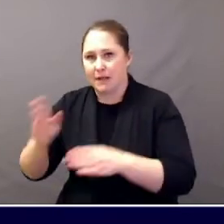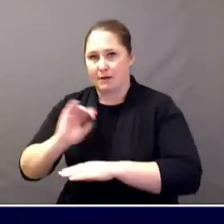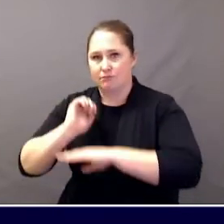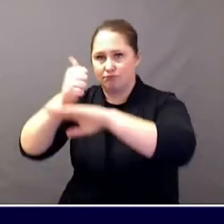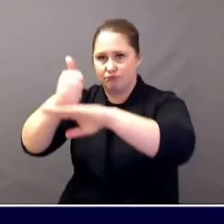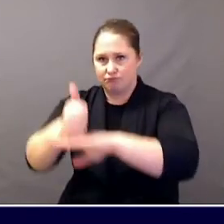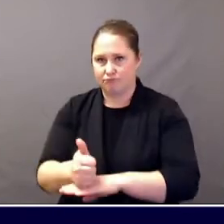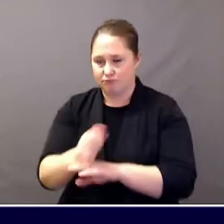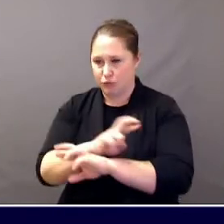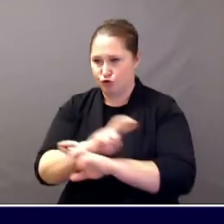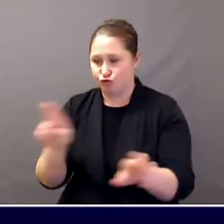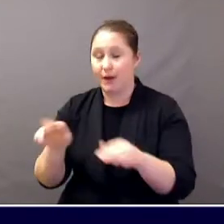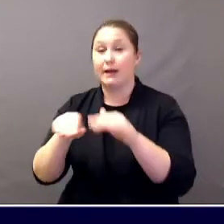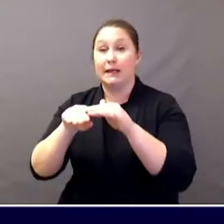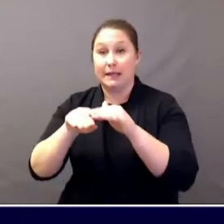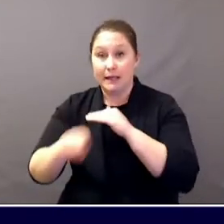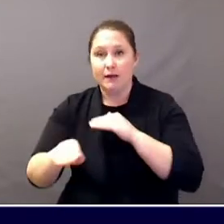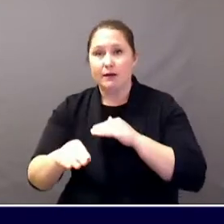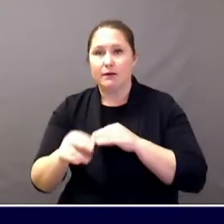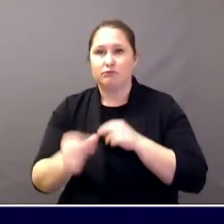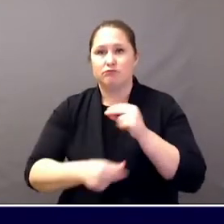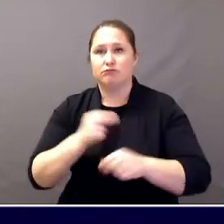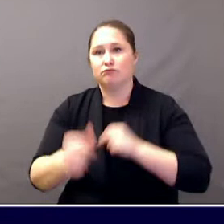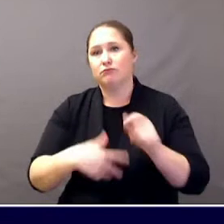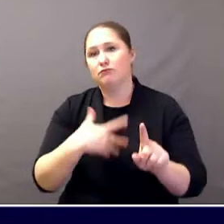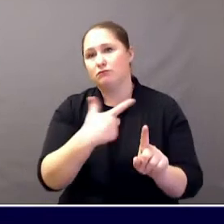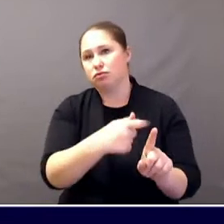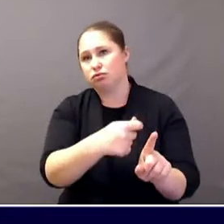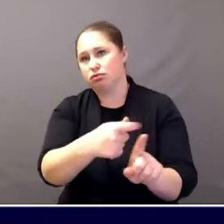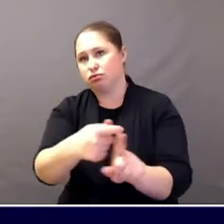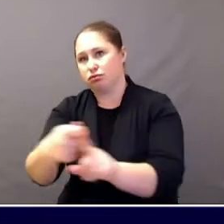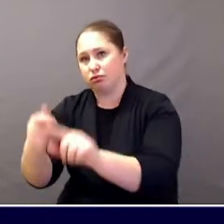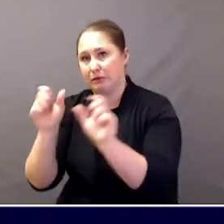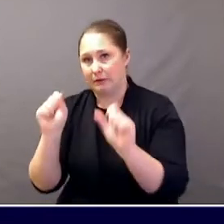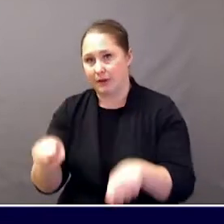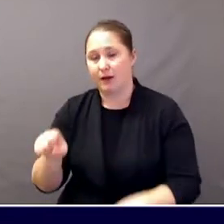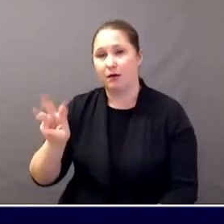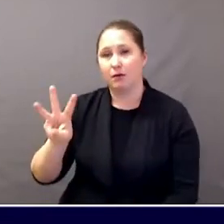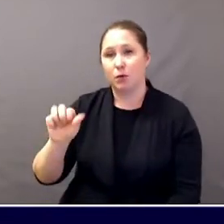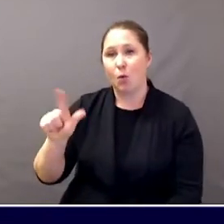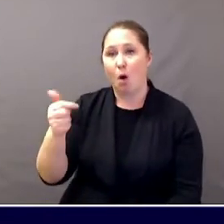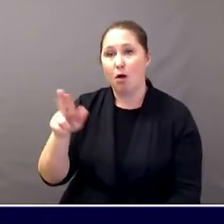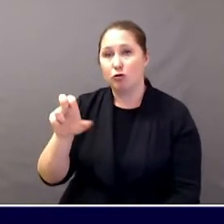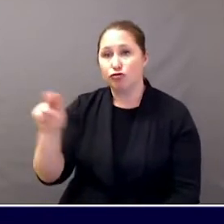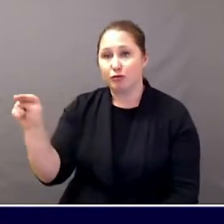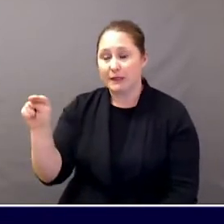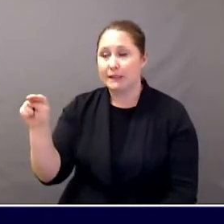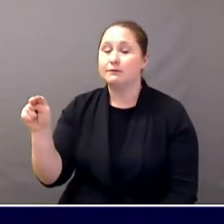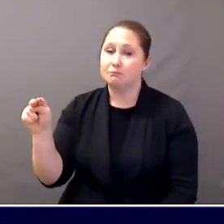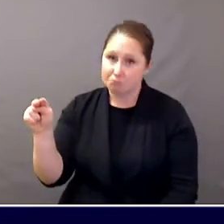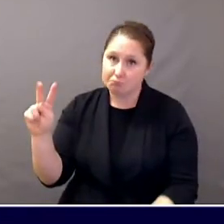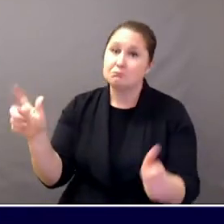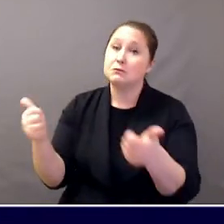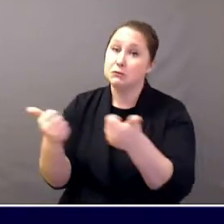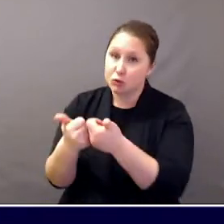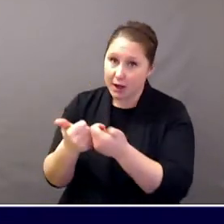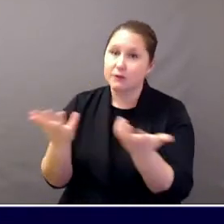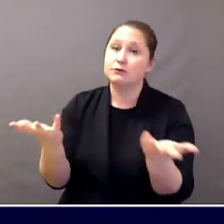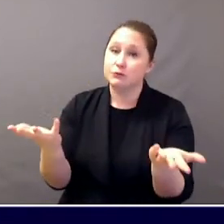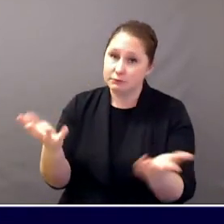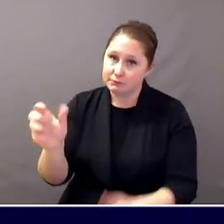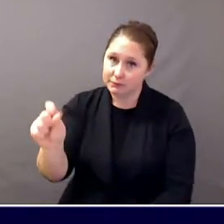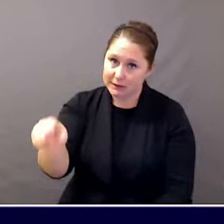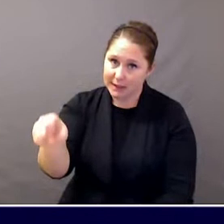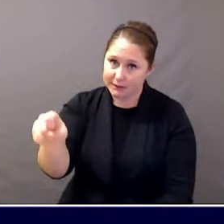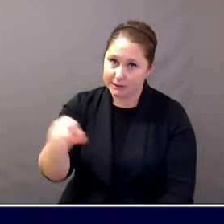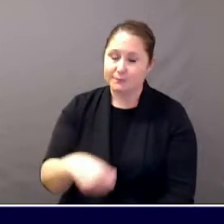on site, they can move quickly. So I think as with respect to Walgreens, that has been a challenge. Our message to both